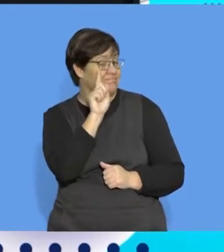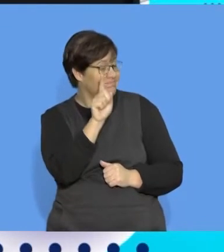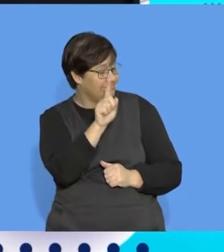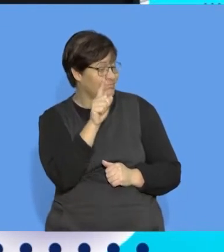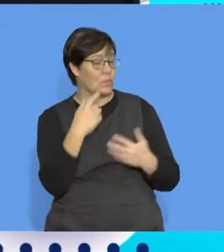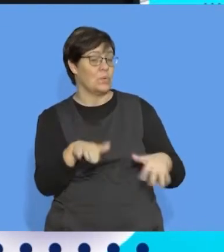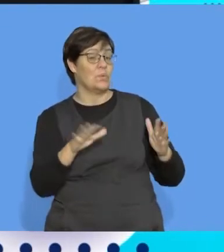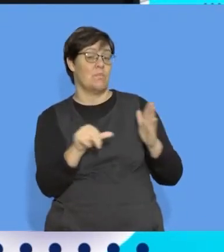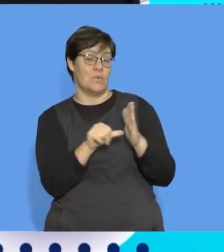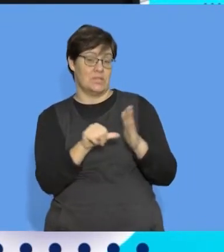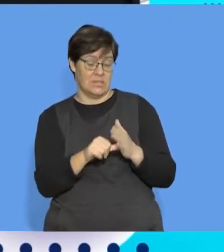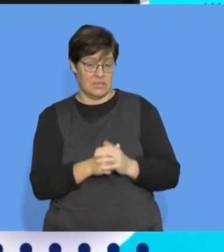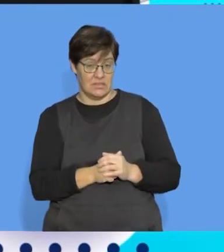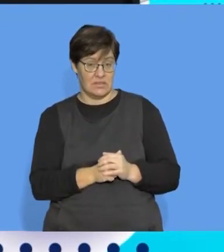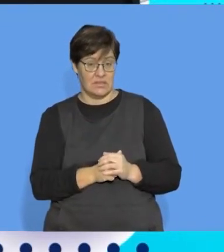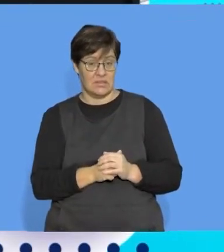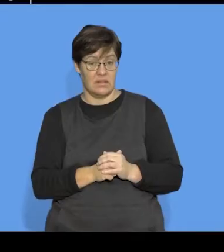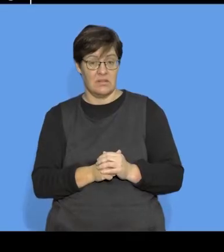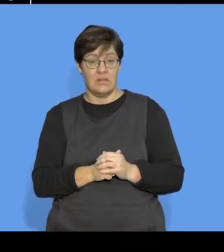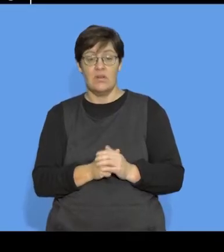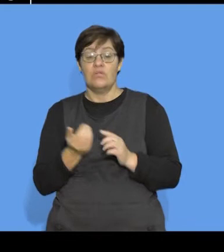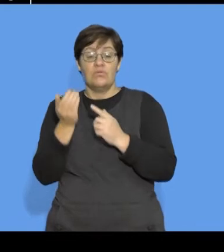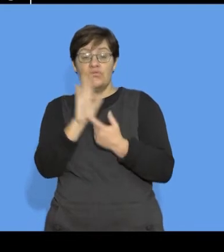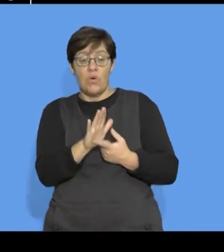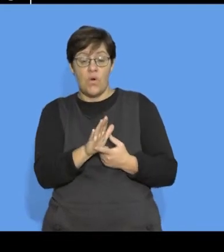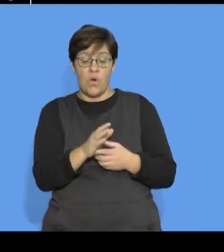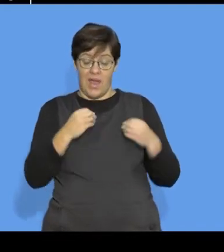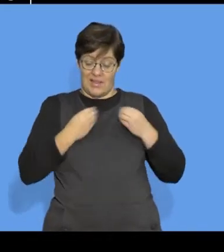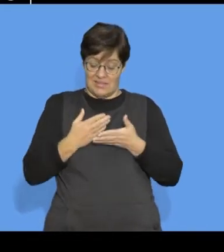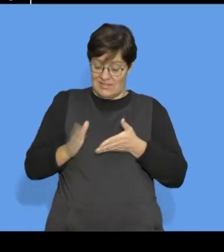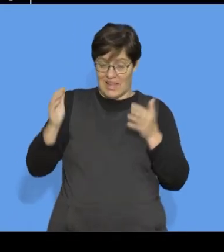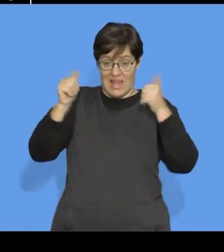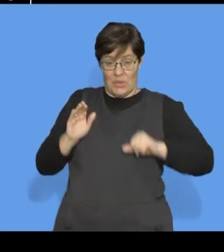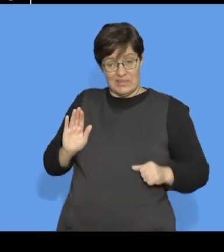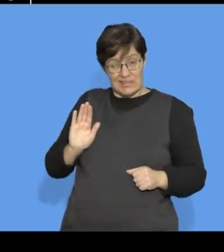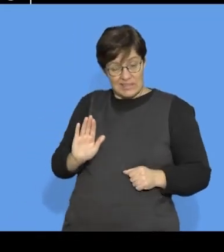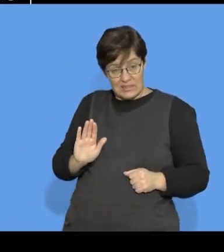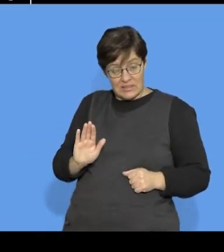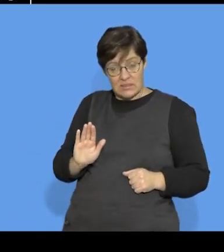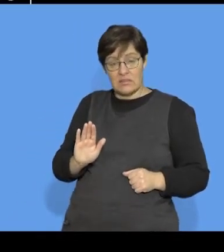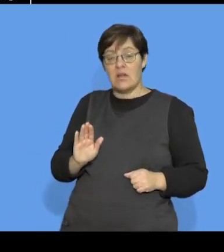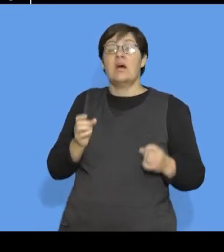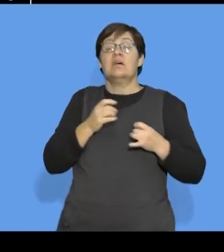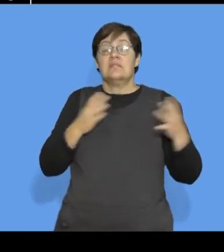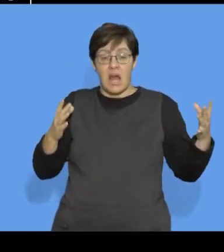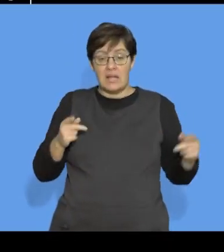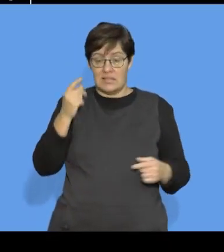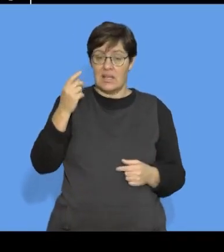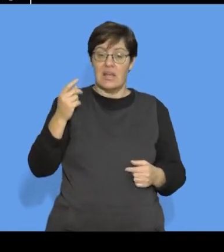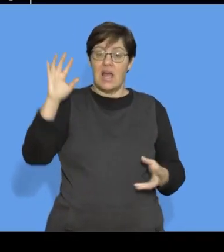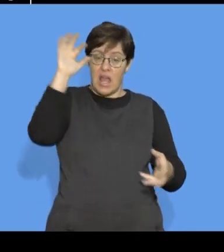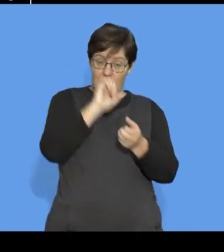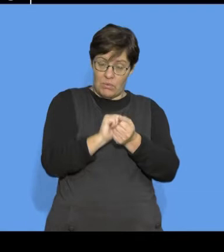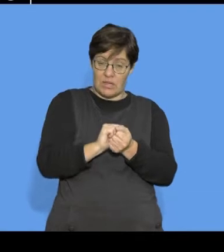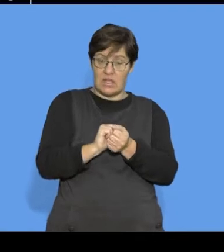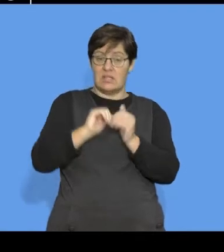this. Very, very, very important. When you are showing your asset disposal account, right? Start off